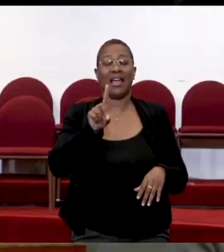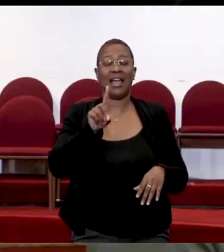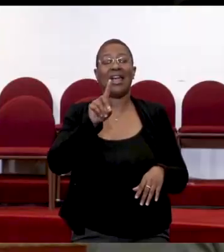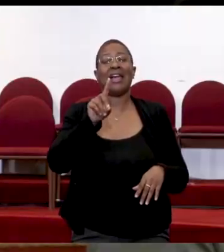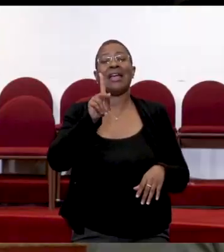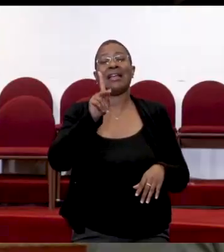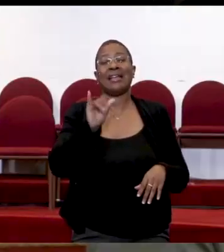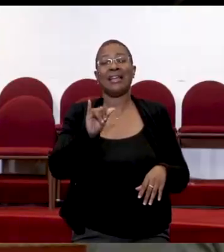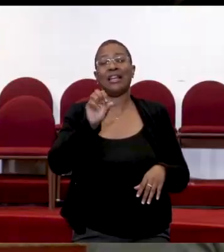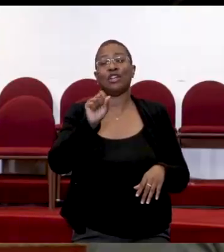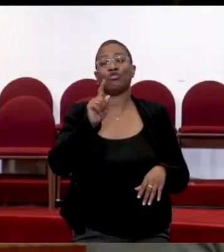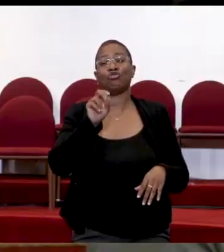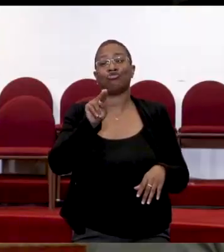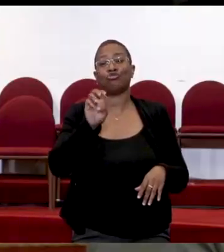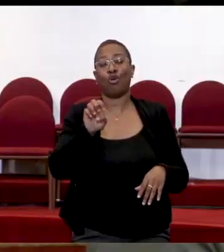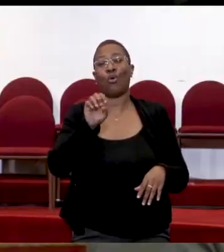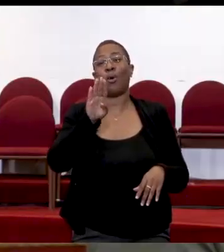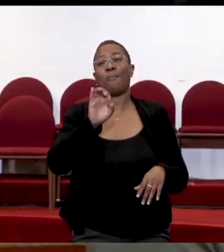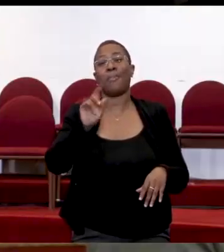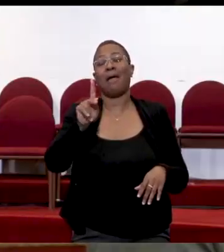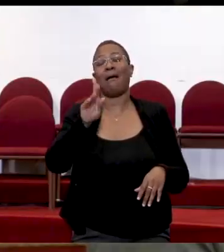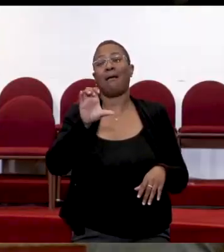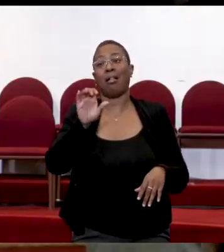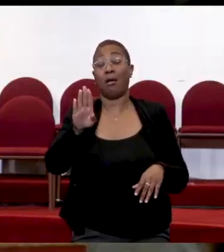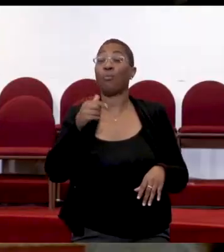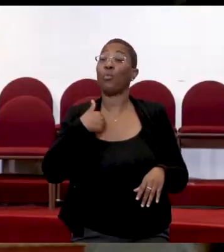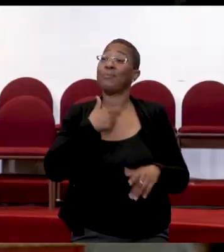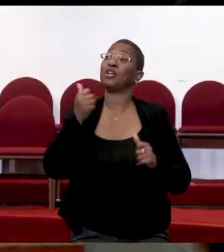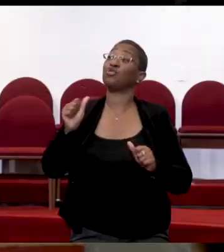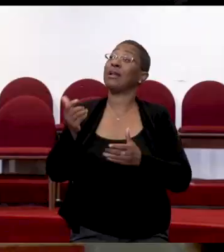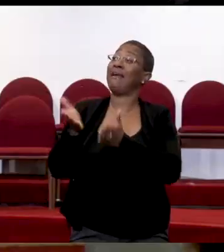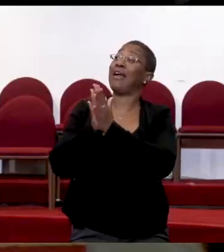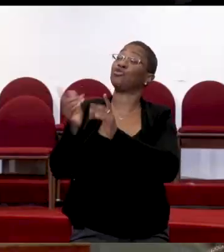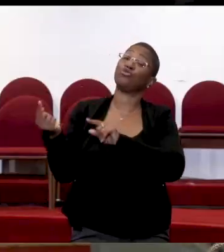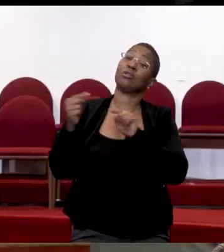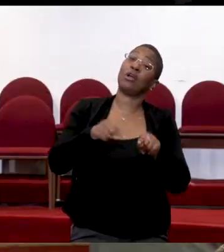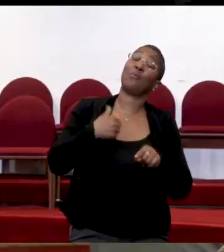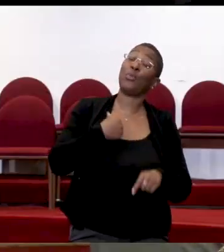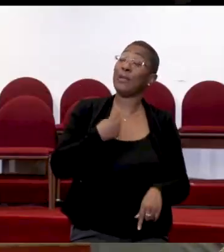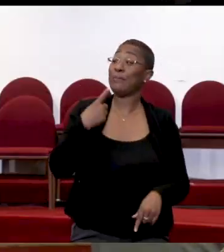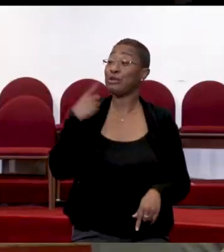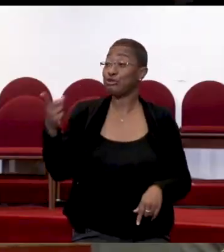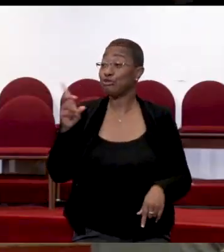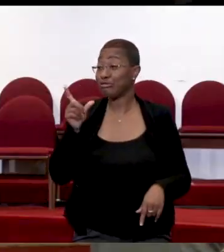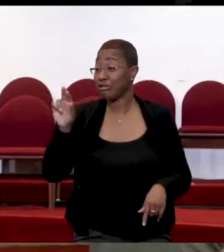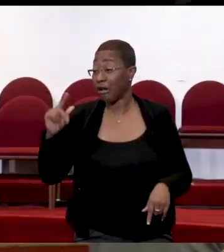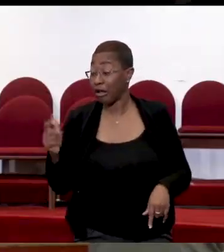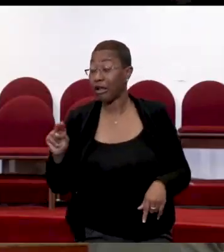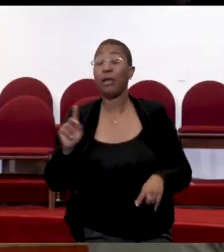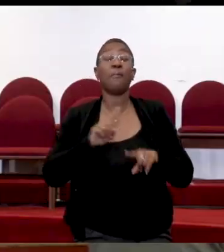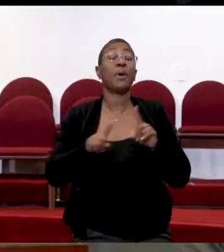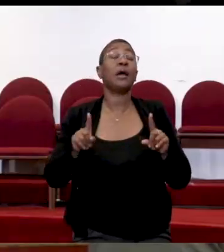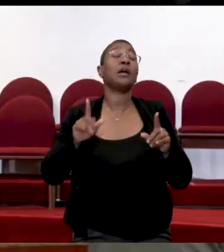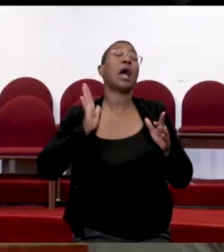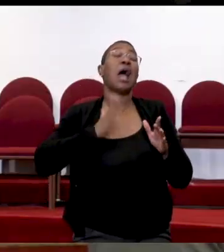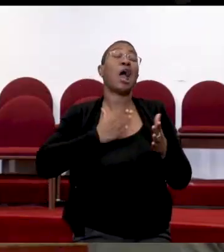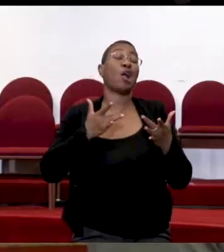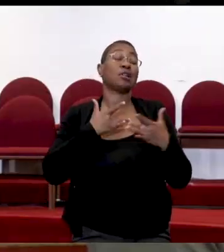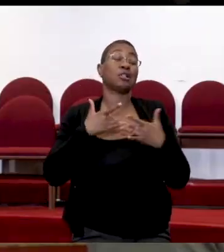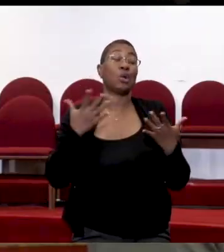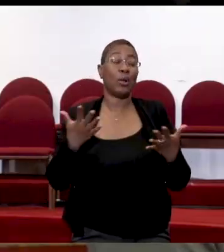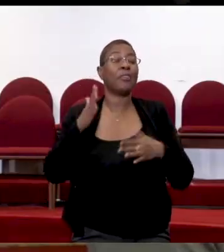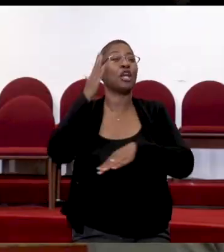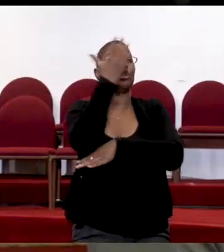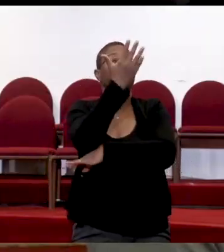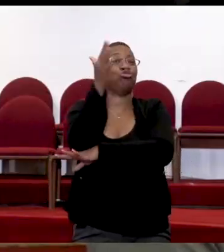Club, and we've been trying to get you out there. We miss you. Yeah, but one of our concerns is the trees